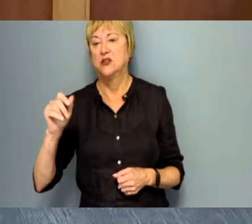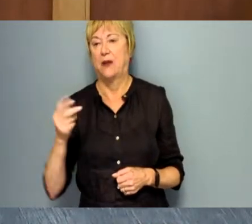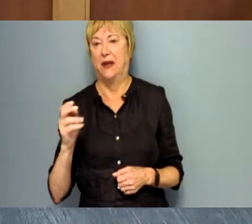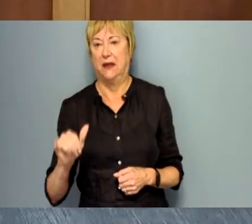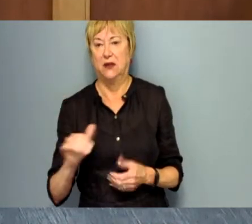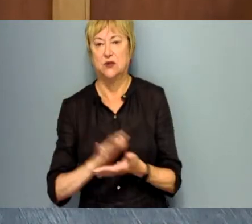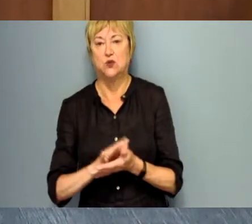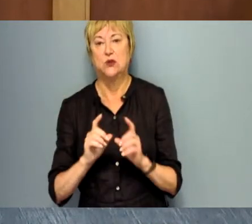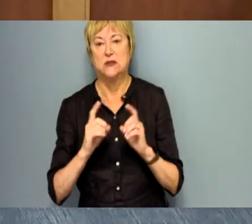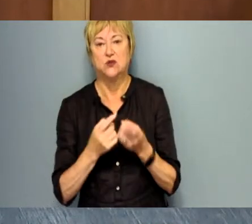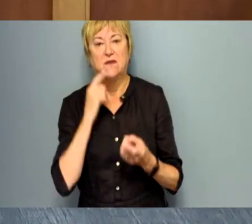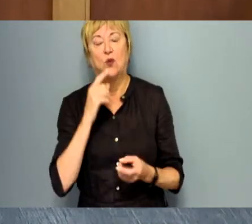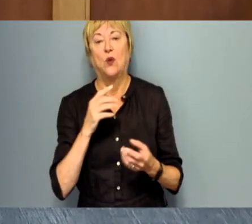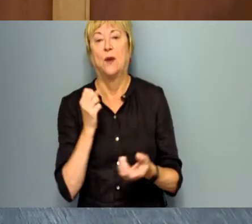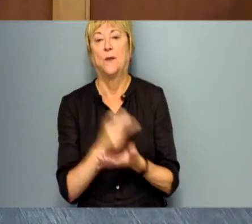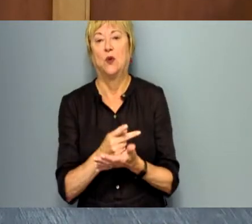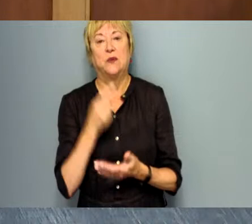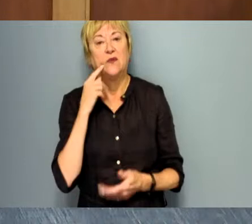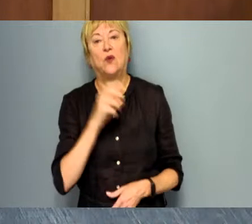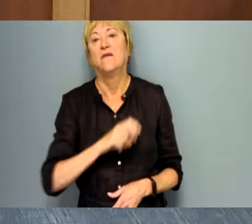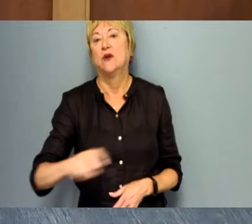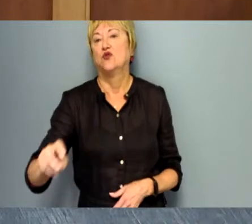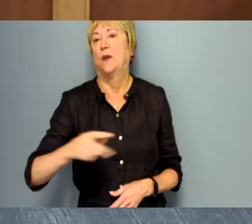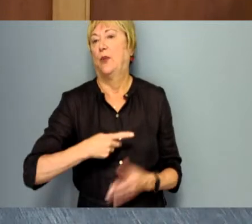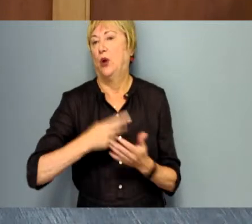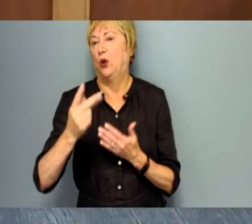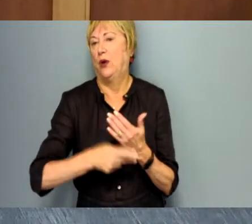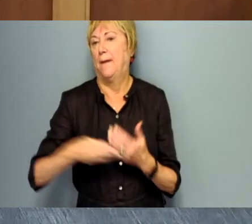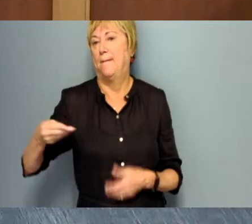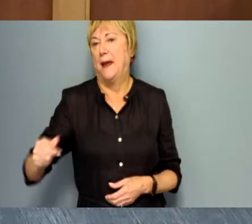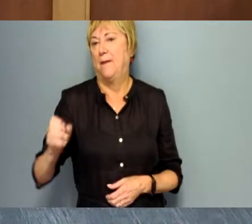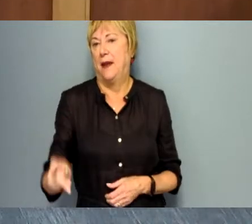field trip program the county helped sponsor. 1